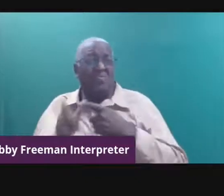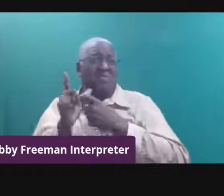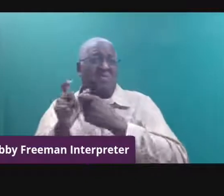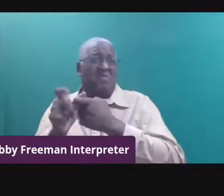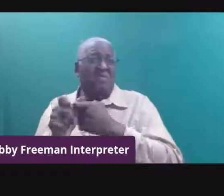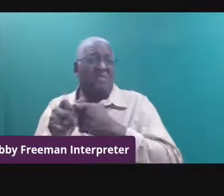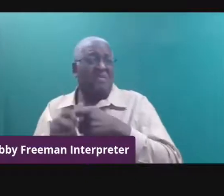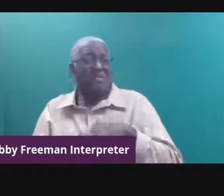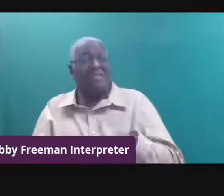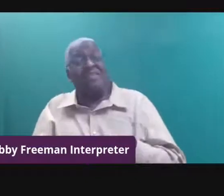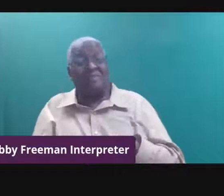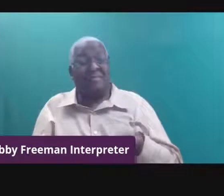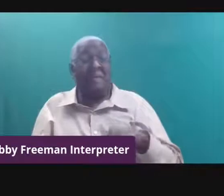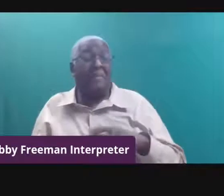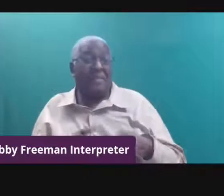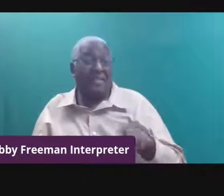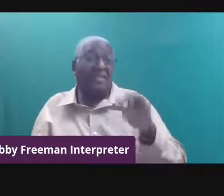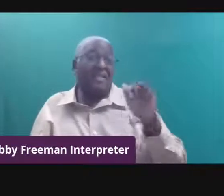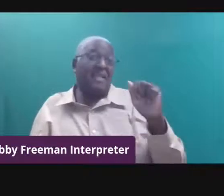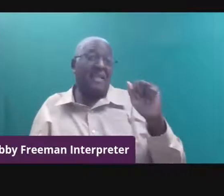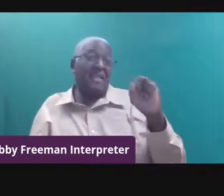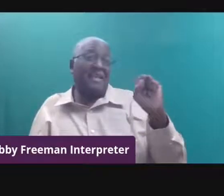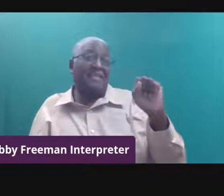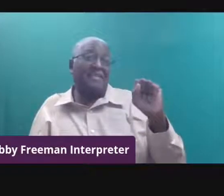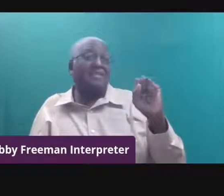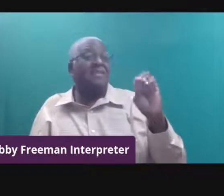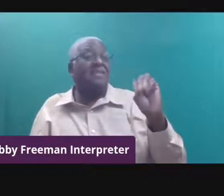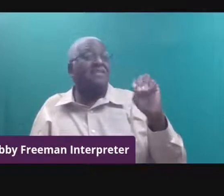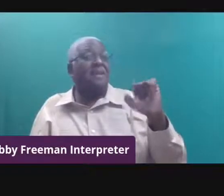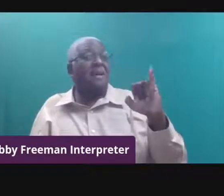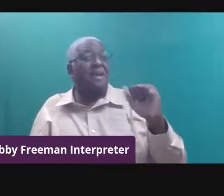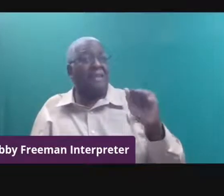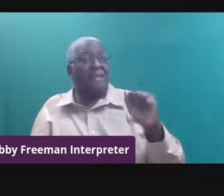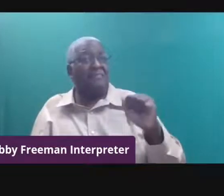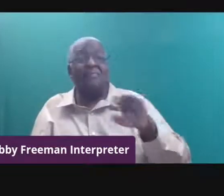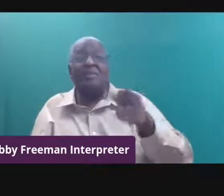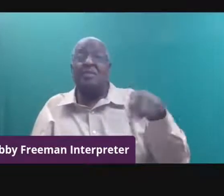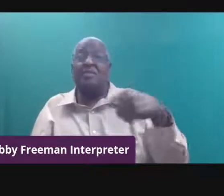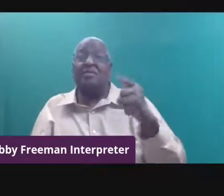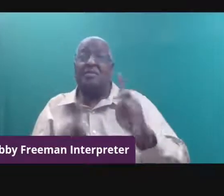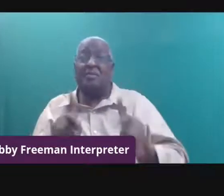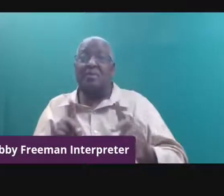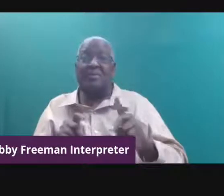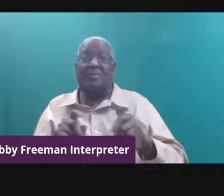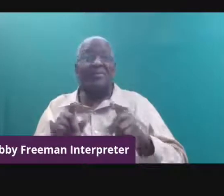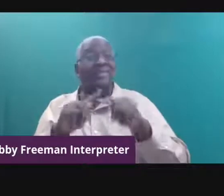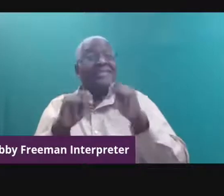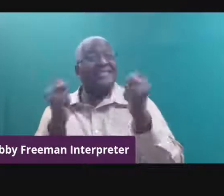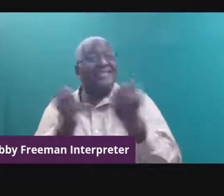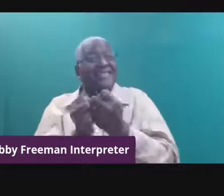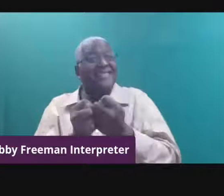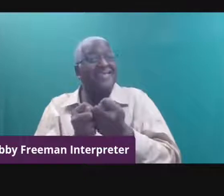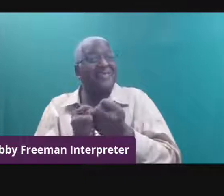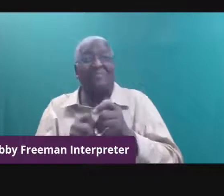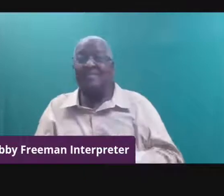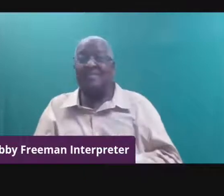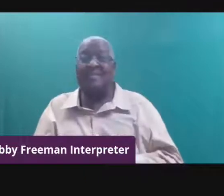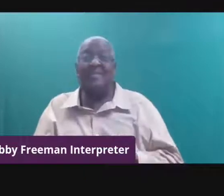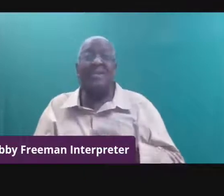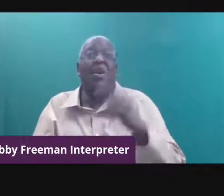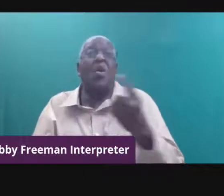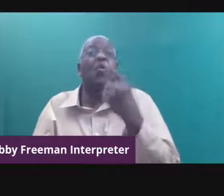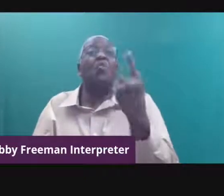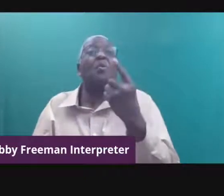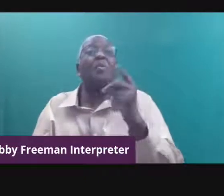yet a cross-country runner, they laughed. And she was the only person on the team. So can you picture that? The whole team is only